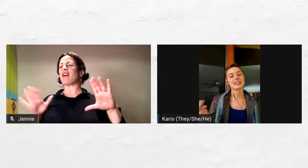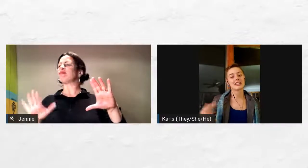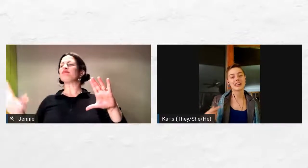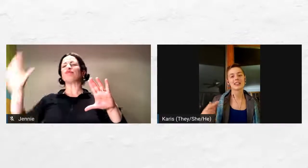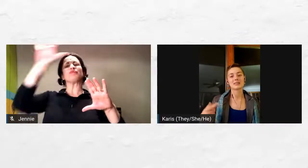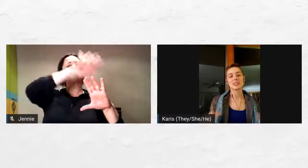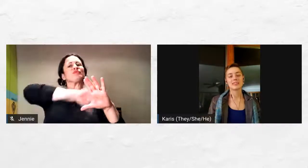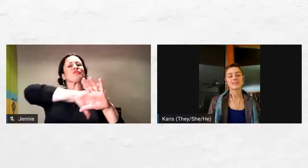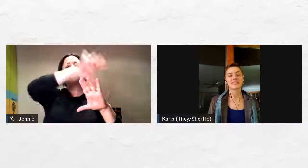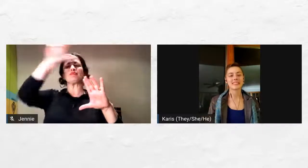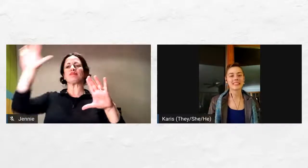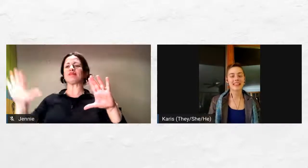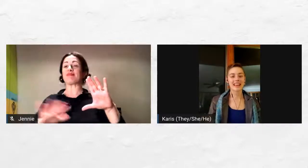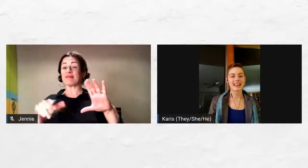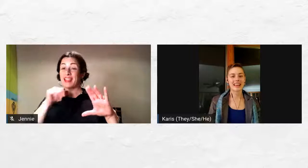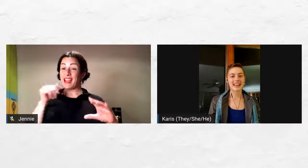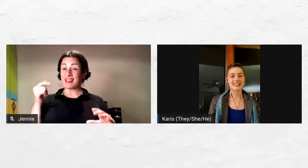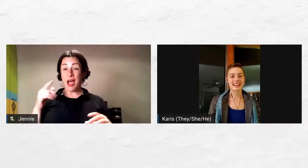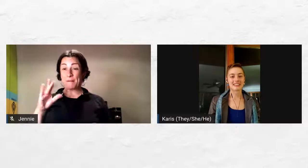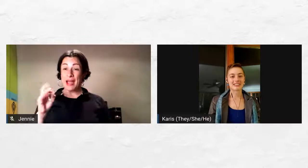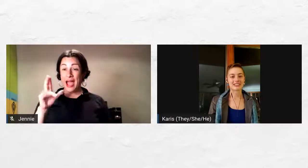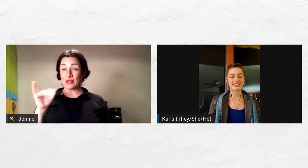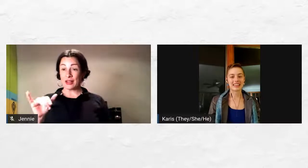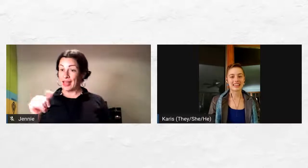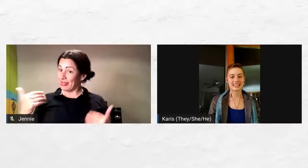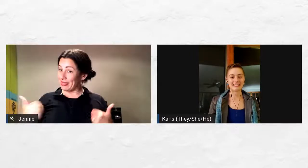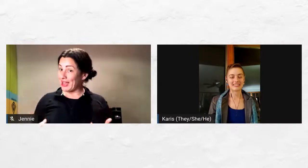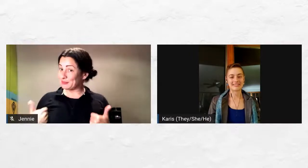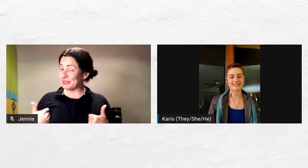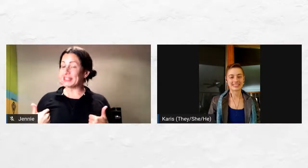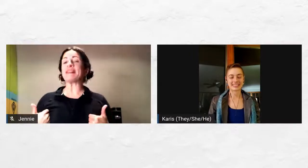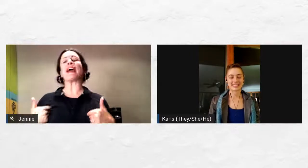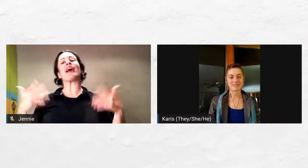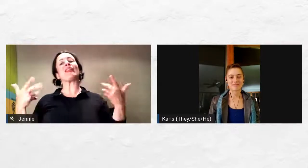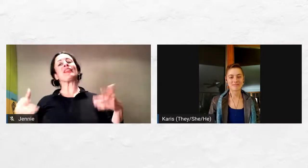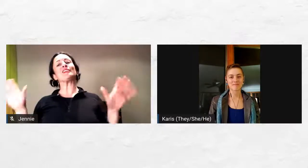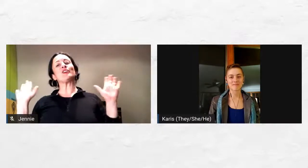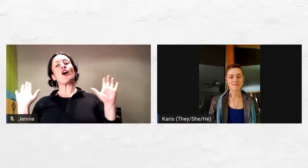non-binary. Yeah, that's me. And that's all. Thank you.